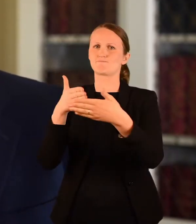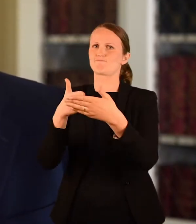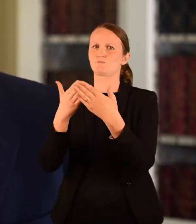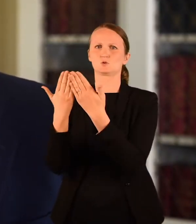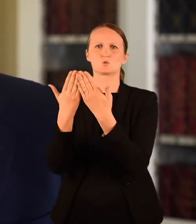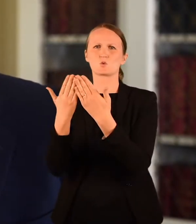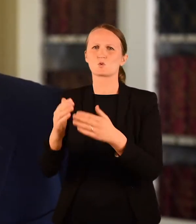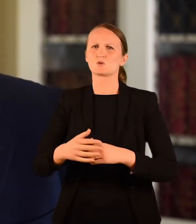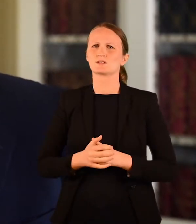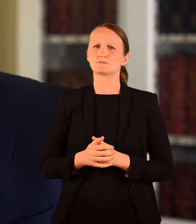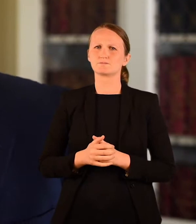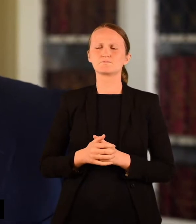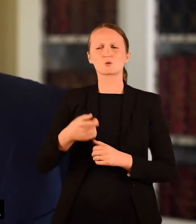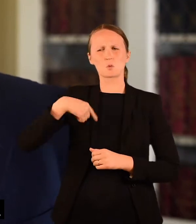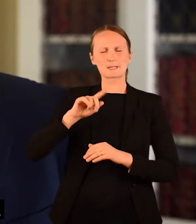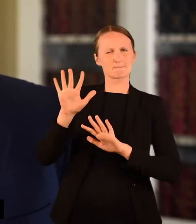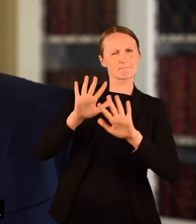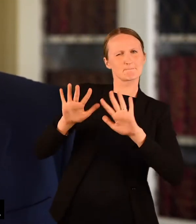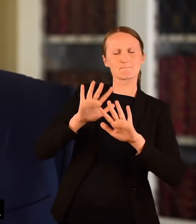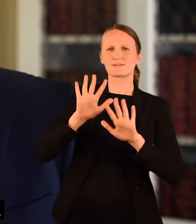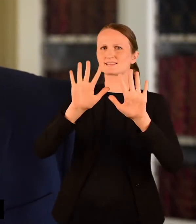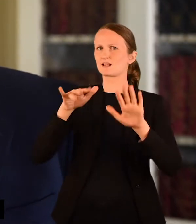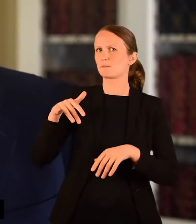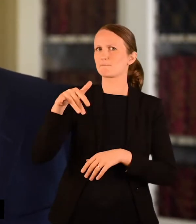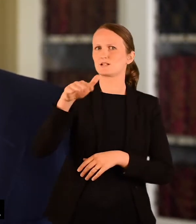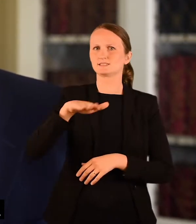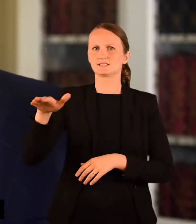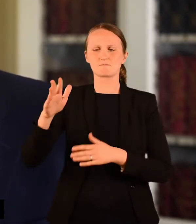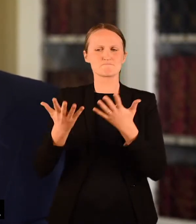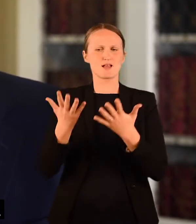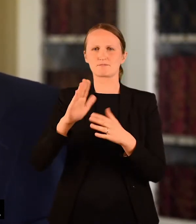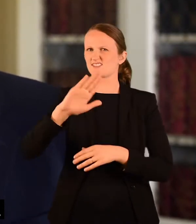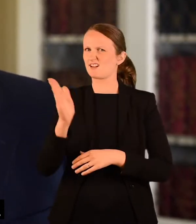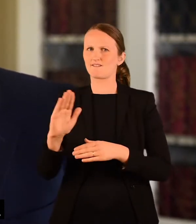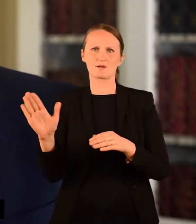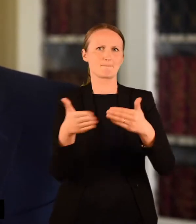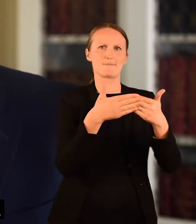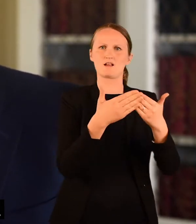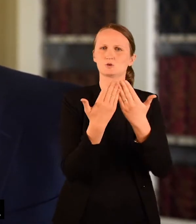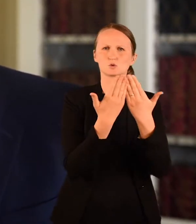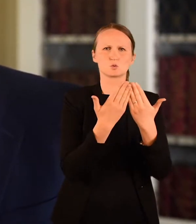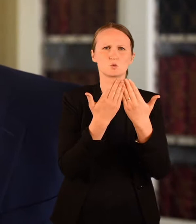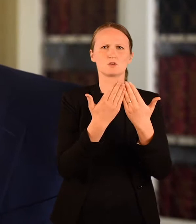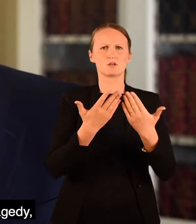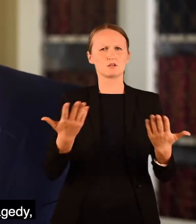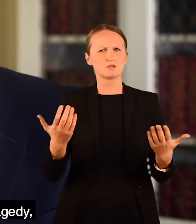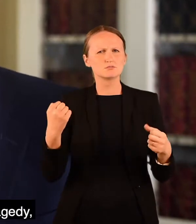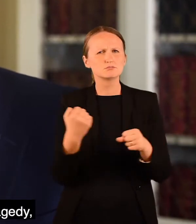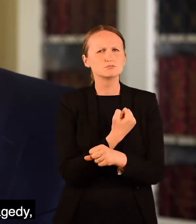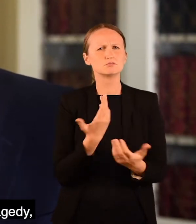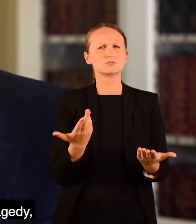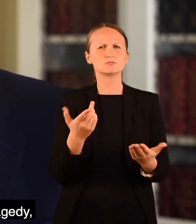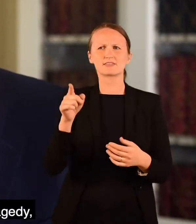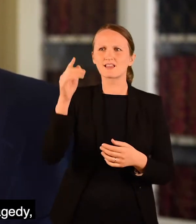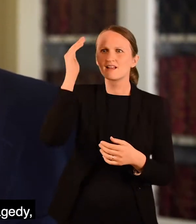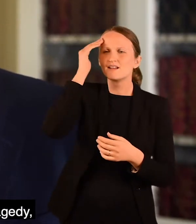1.3 billion. Tens of millions will likely never return to the classroom. It's a